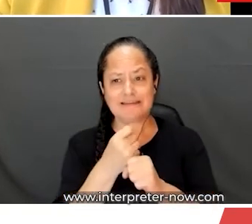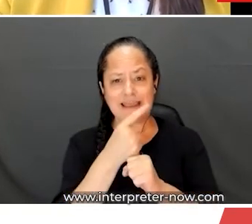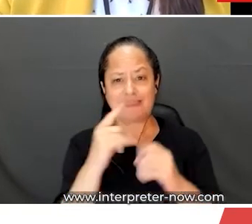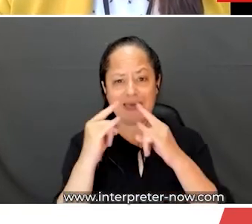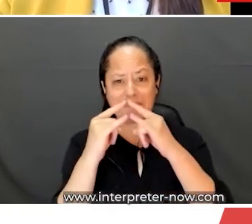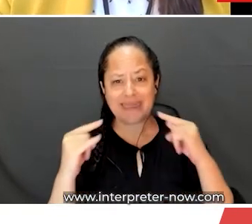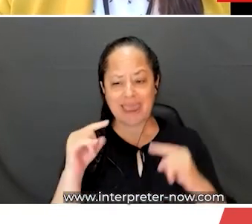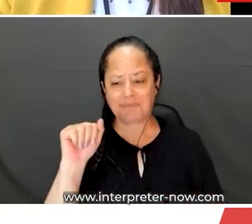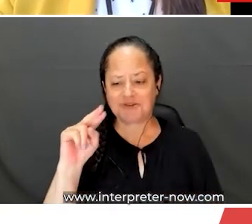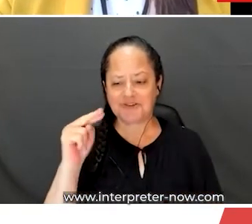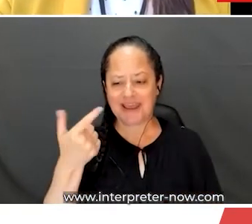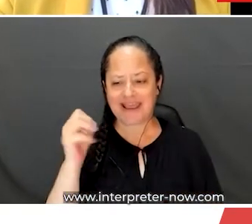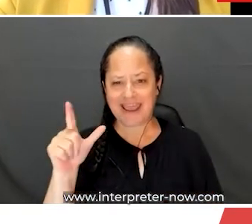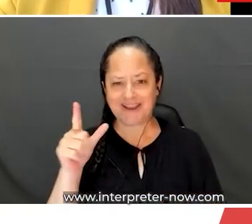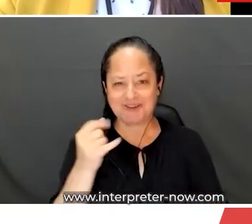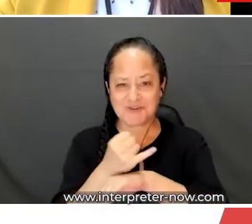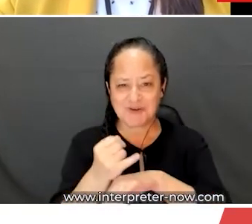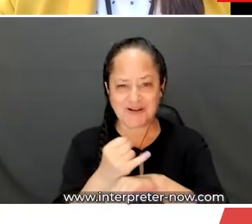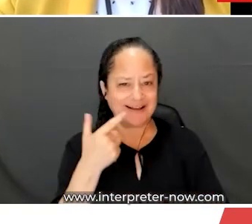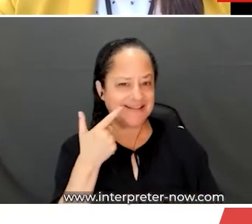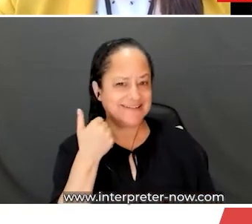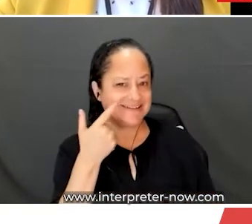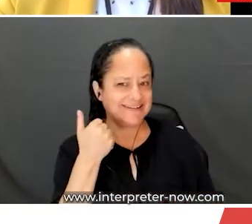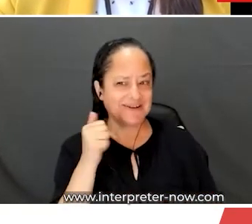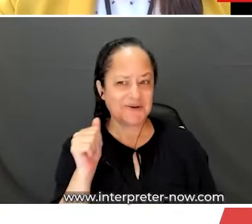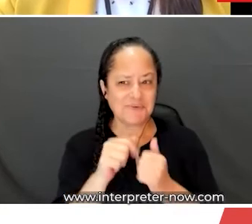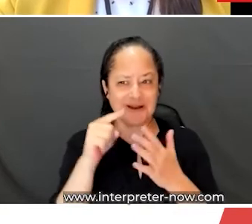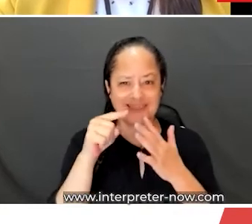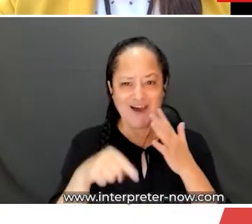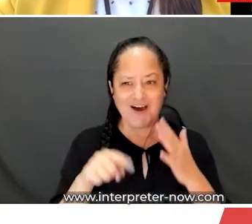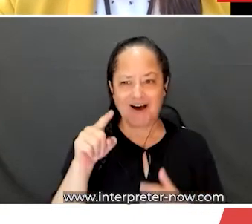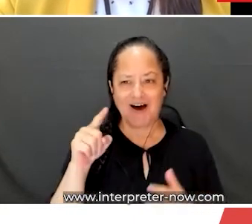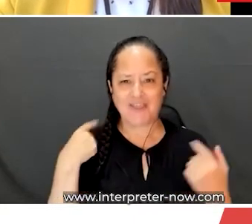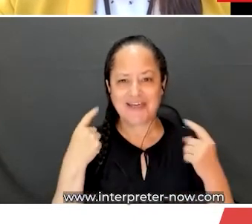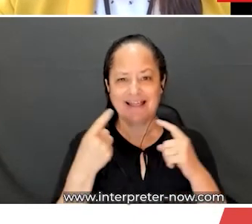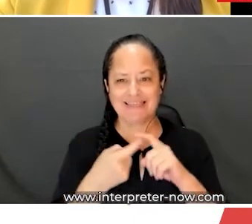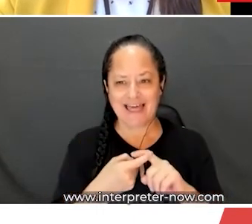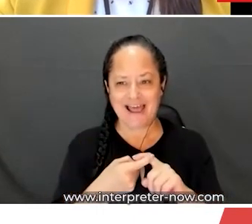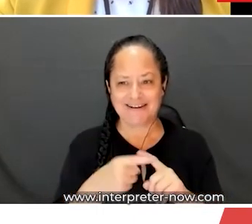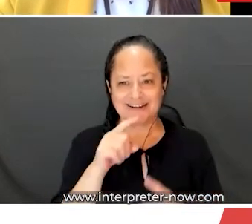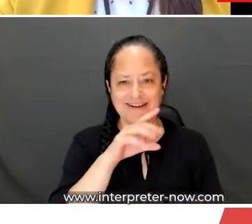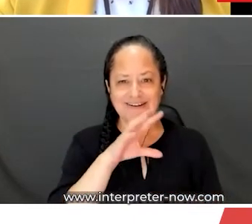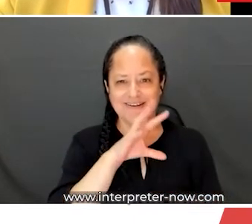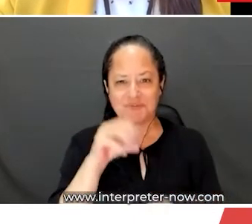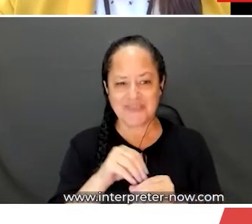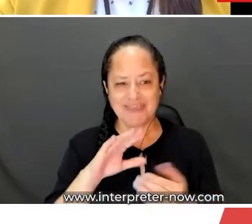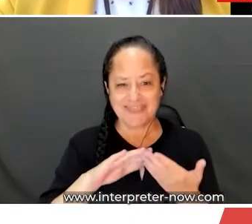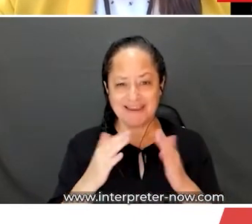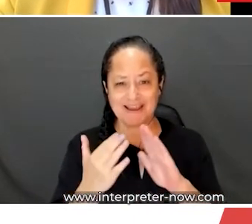Island with all the Latinos and Latinx in your company, in your